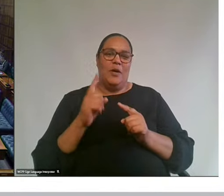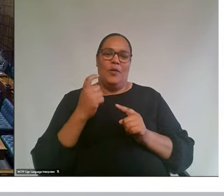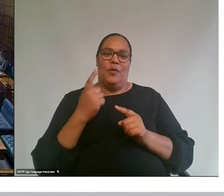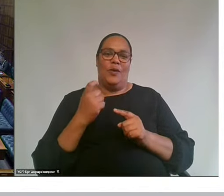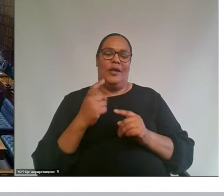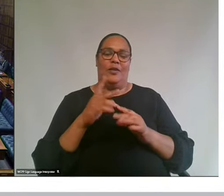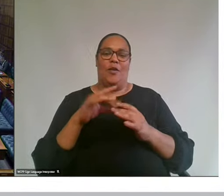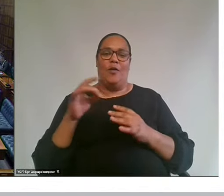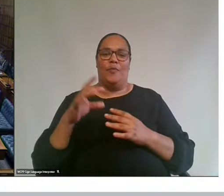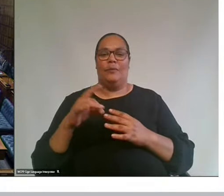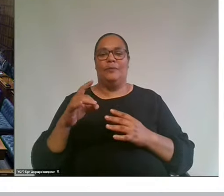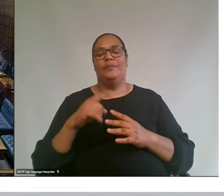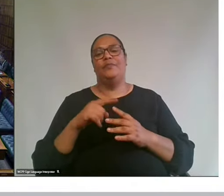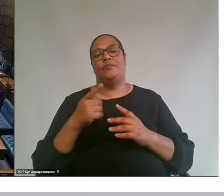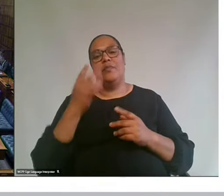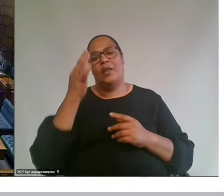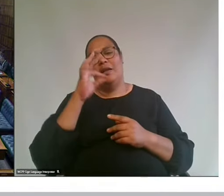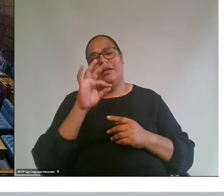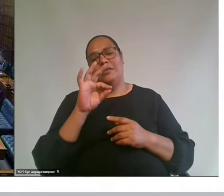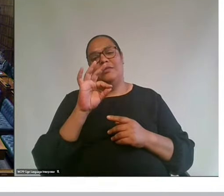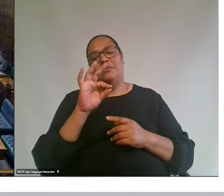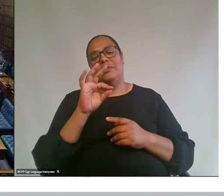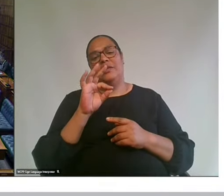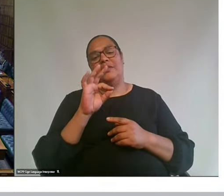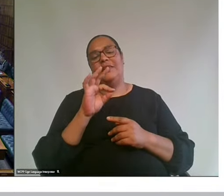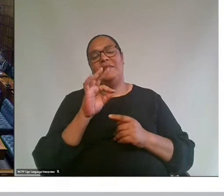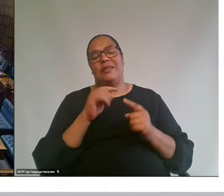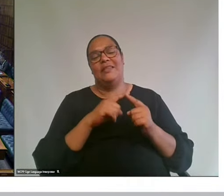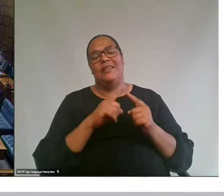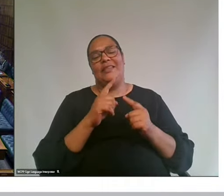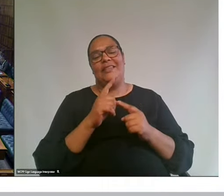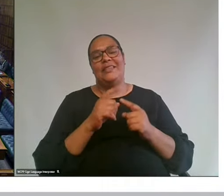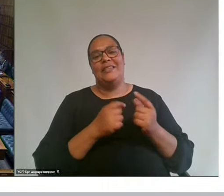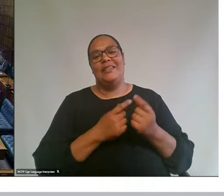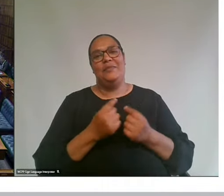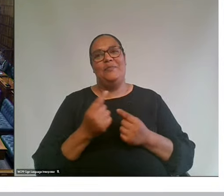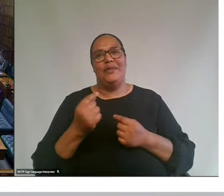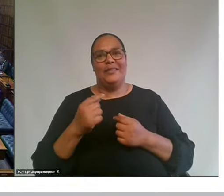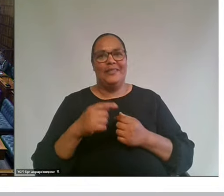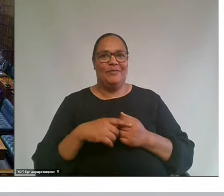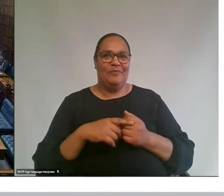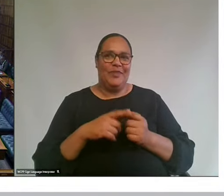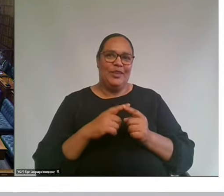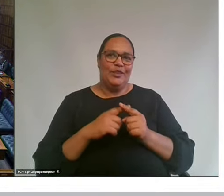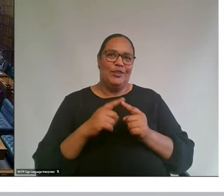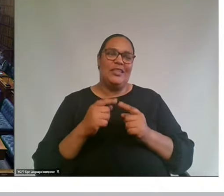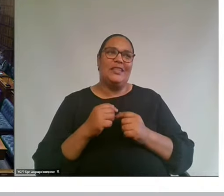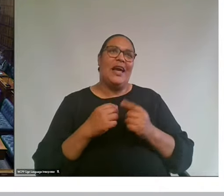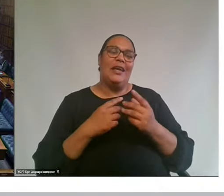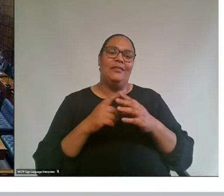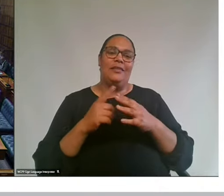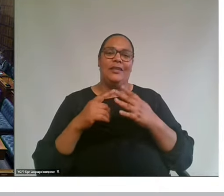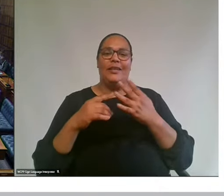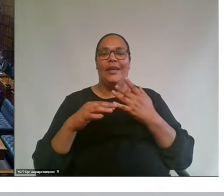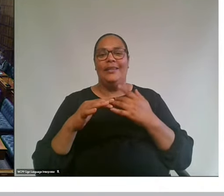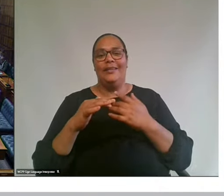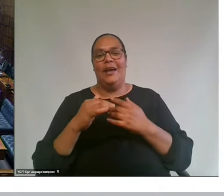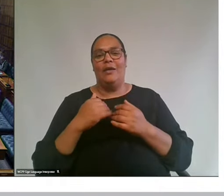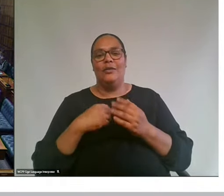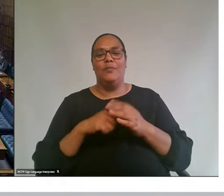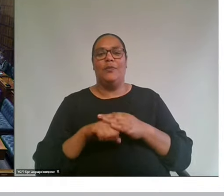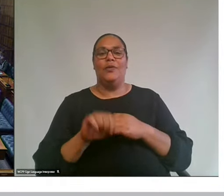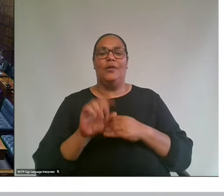options because we know that government is Cash strapped at this point in time uh and and one of the options